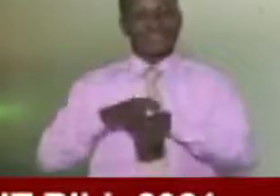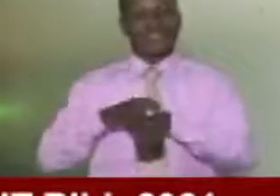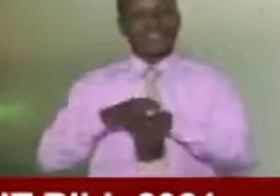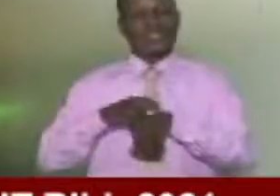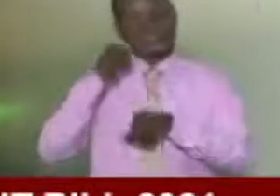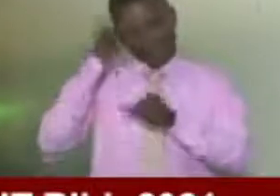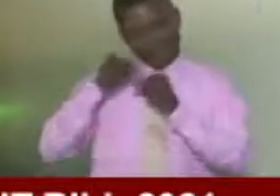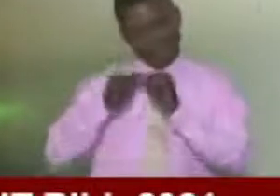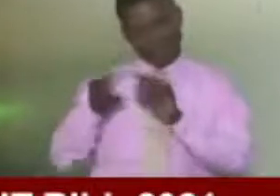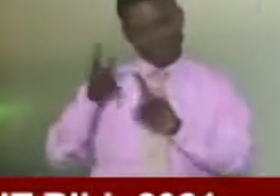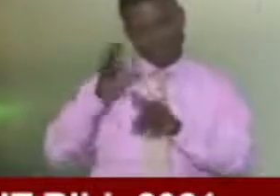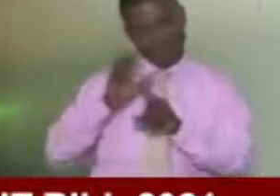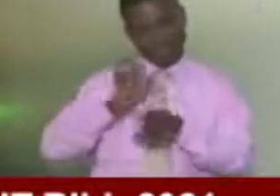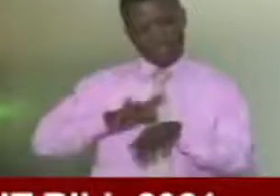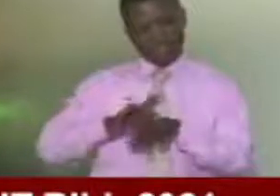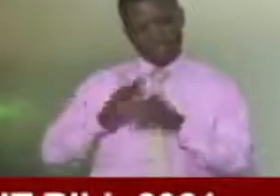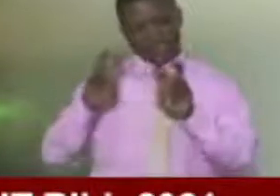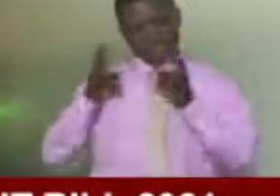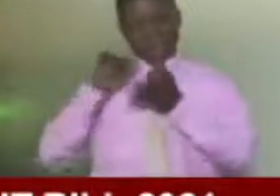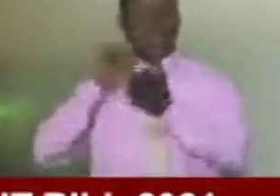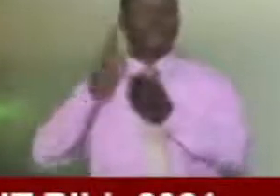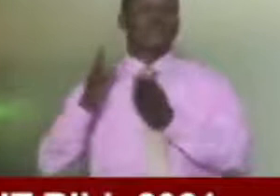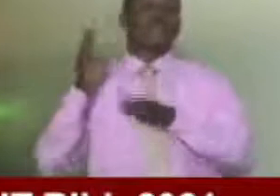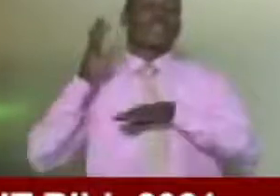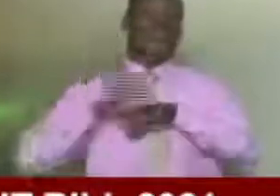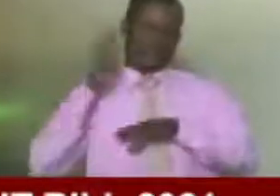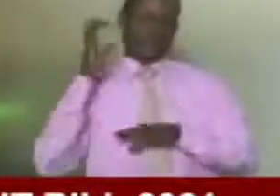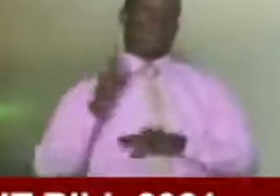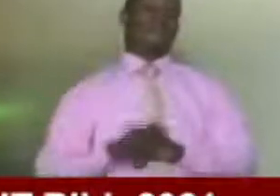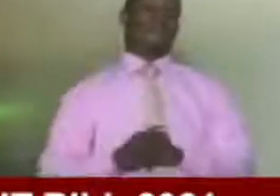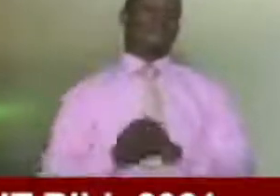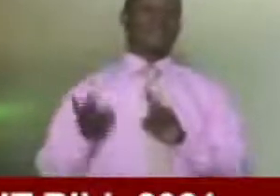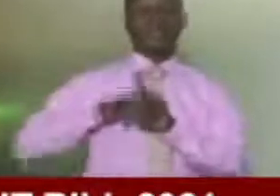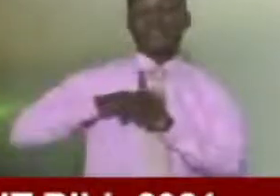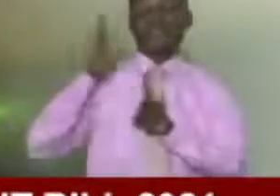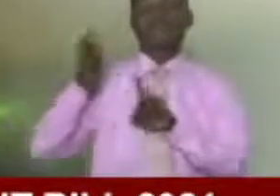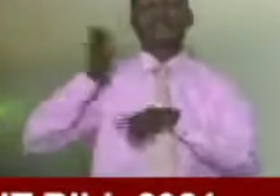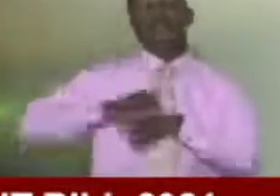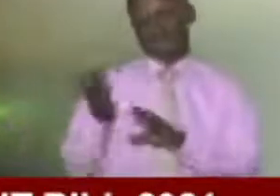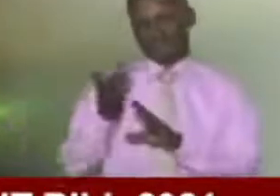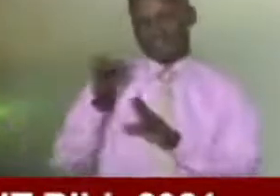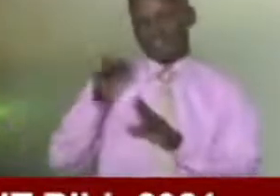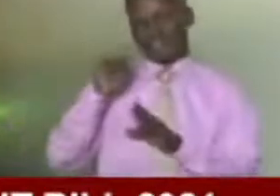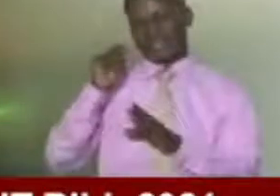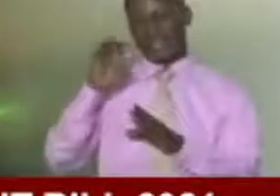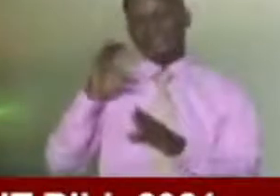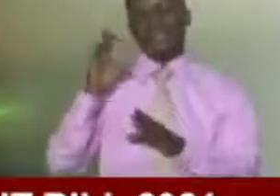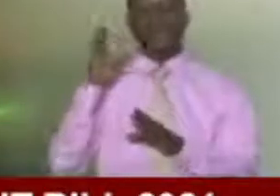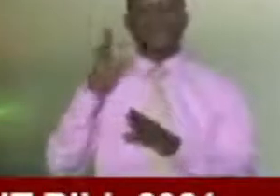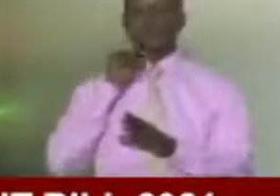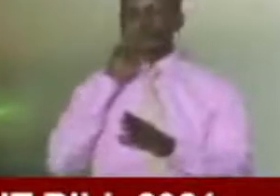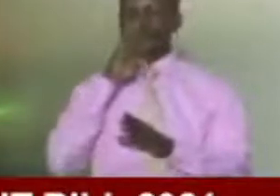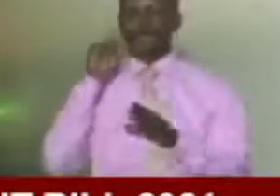issues, which would, of course, affect the EMB, the Independent National Electoral Commission, in delivering on its mandate.